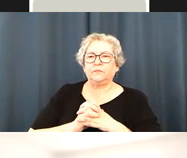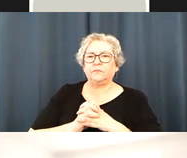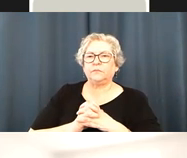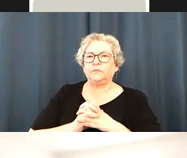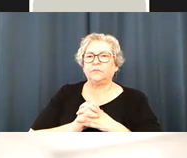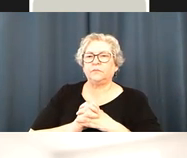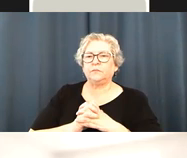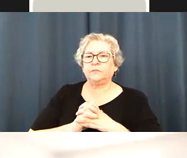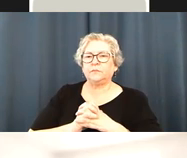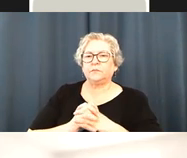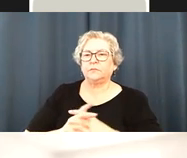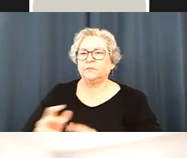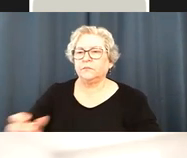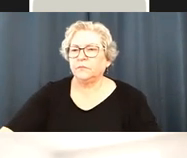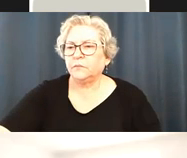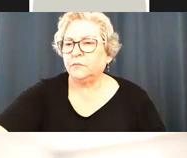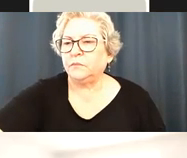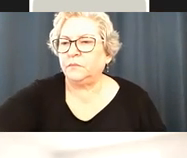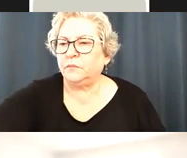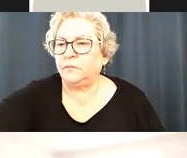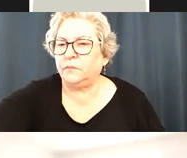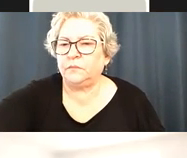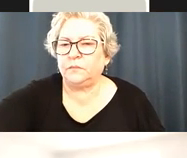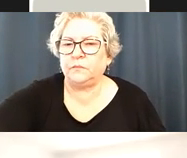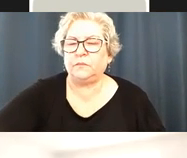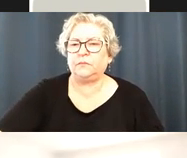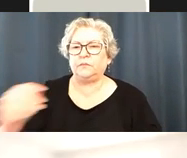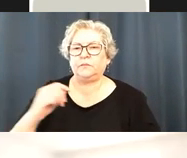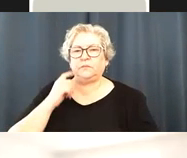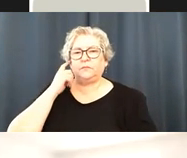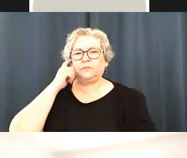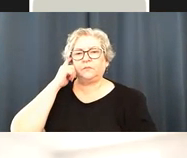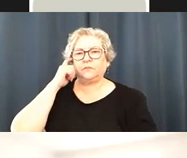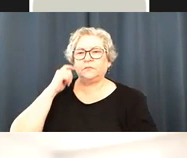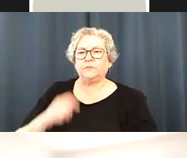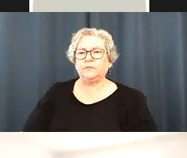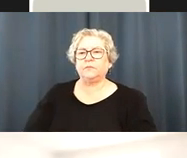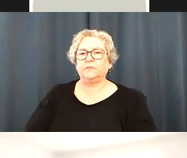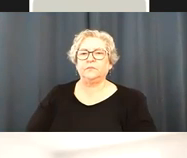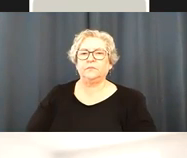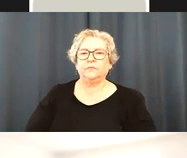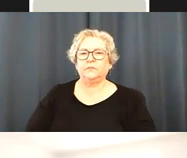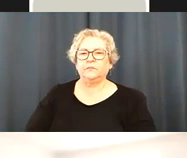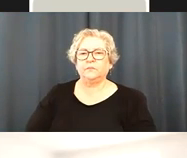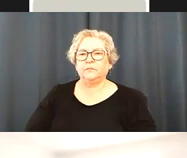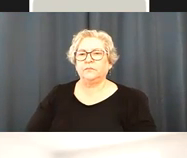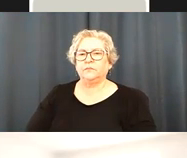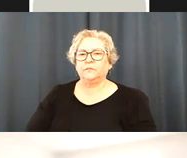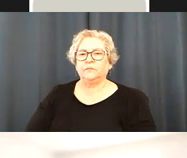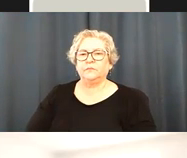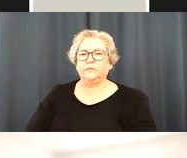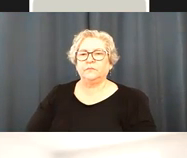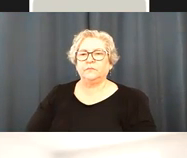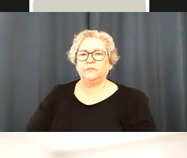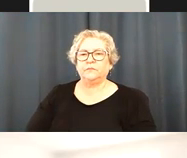Why is youth engagement so important? To begin, the youth brain is in an amazing stage of development